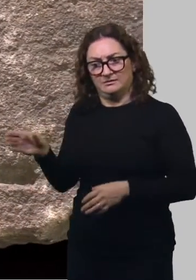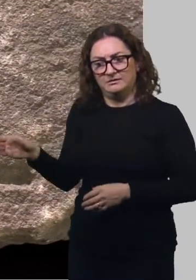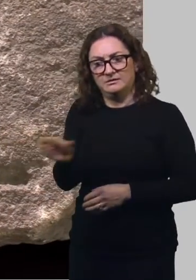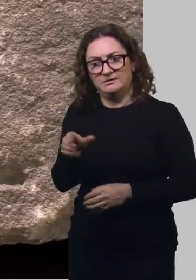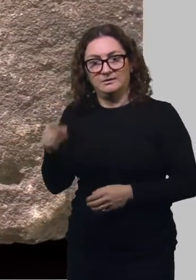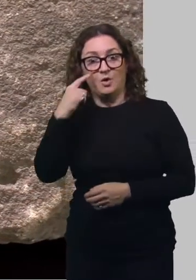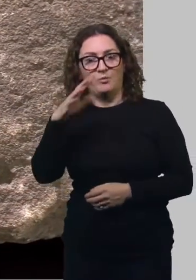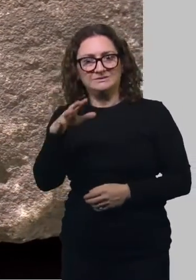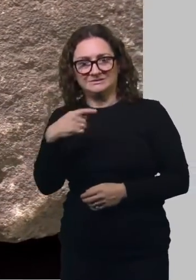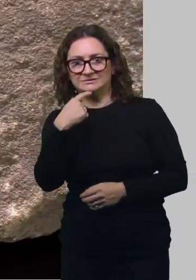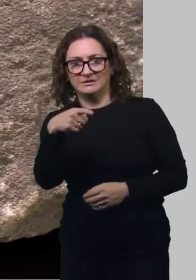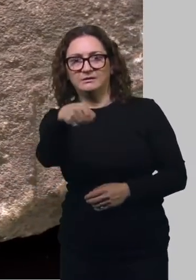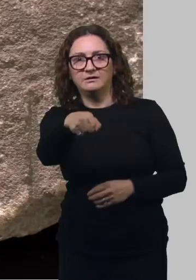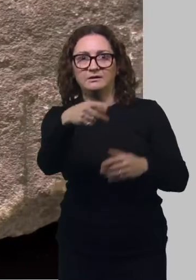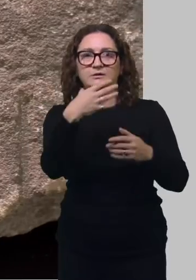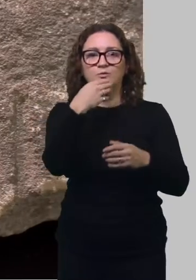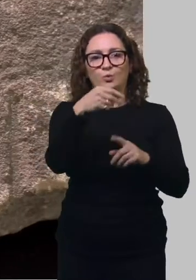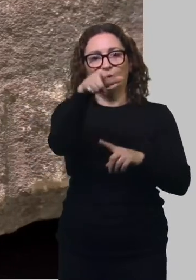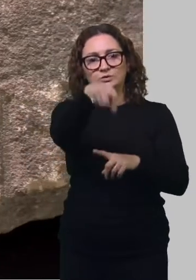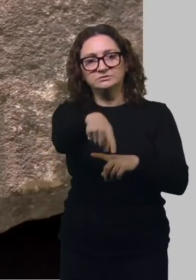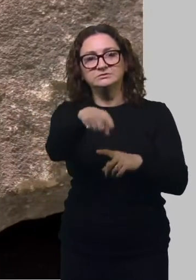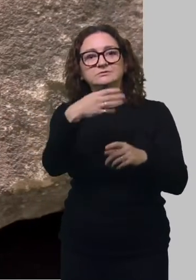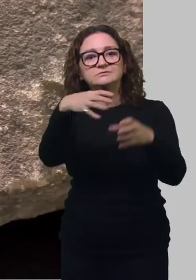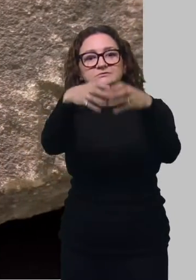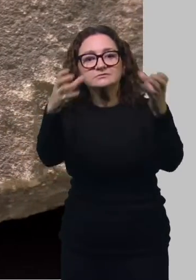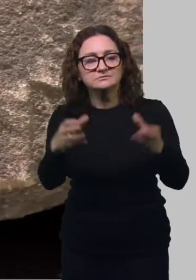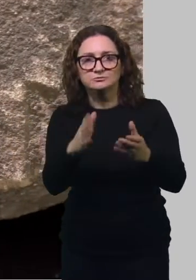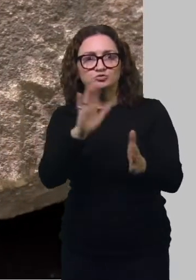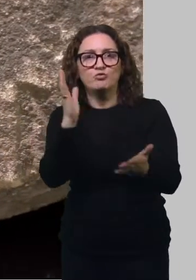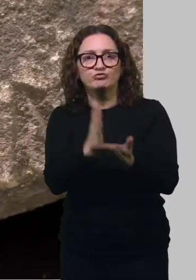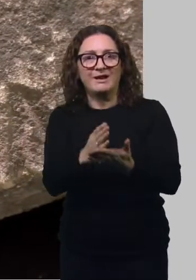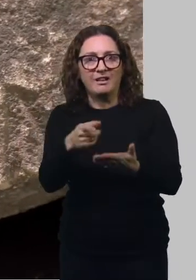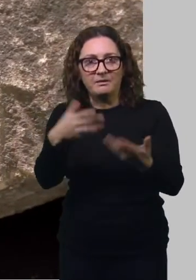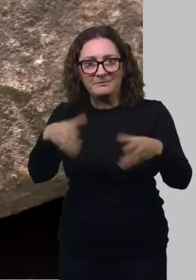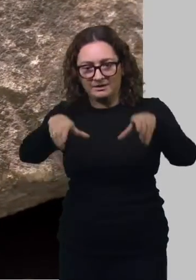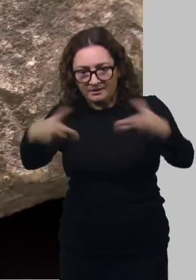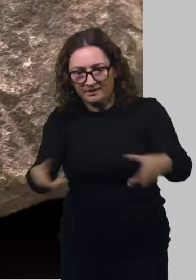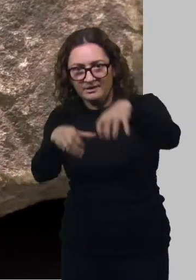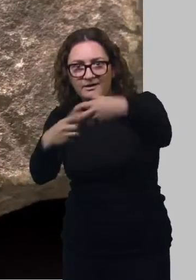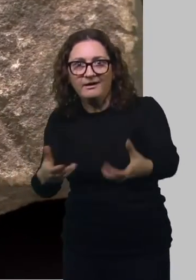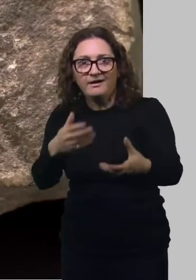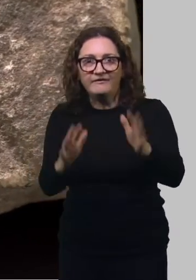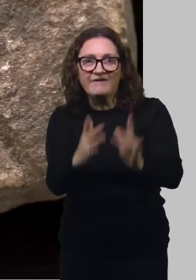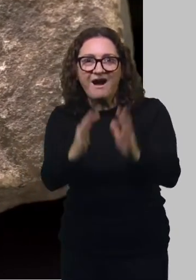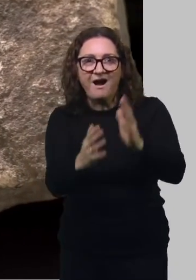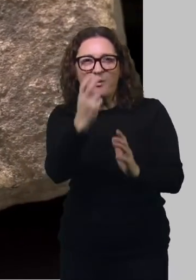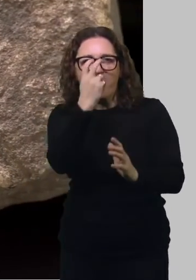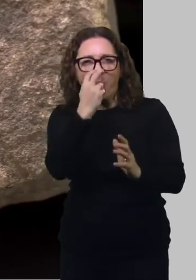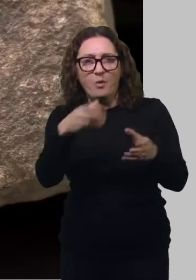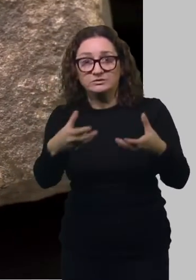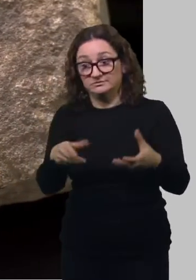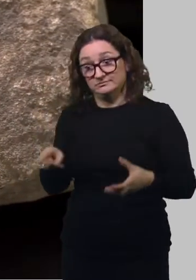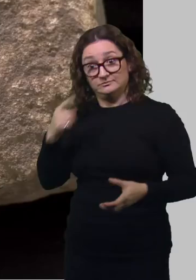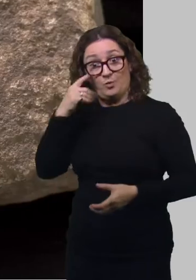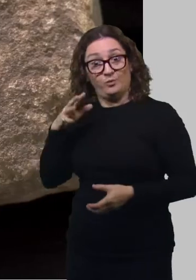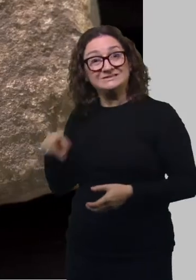Tracy. It had been broken into 4 pieces and held over the fire to make it look older. His peerage claim was rejected, and the title